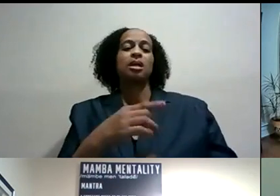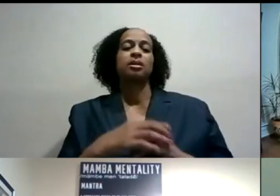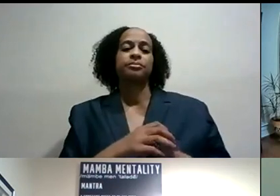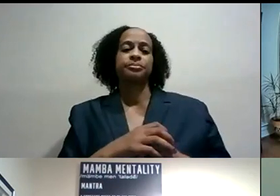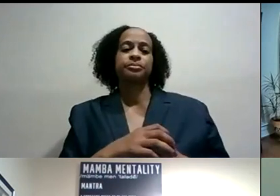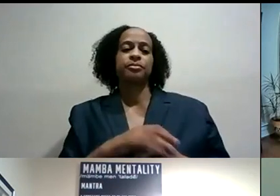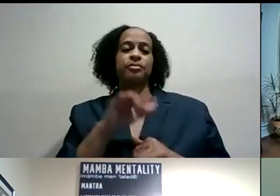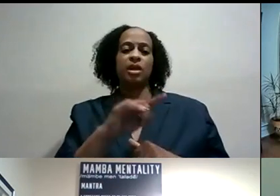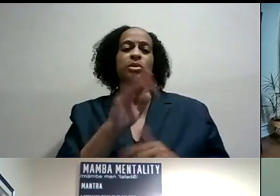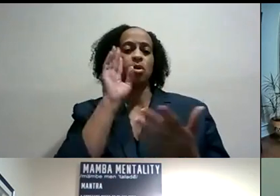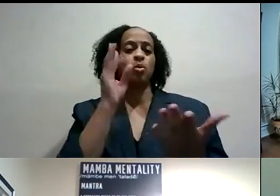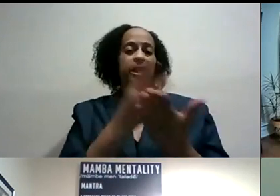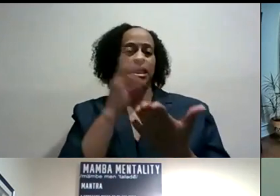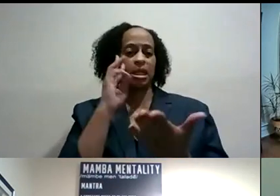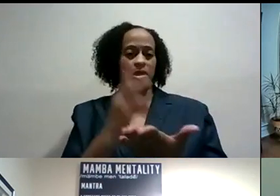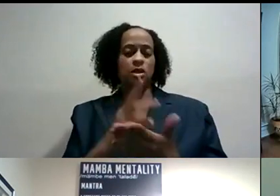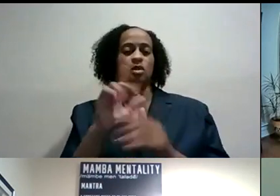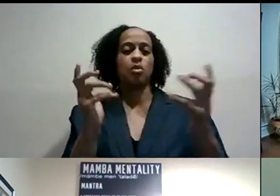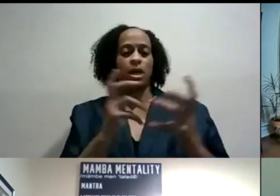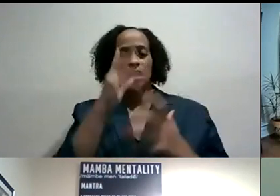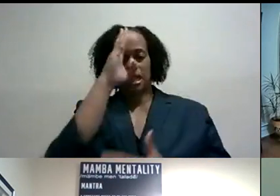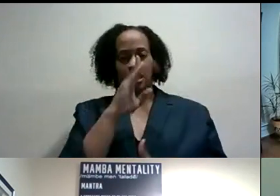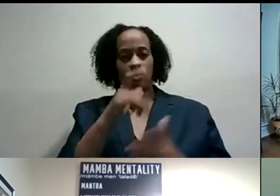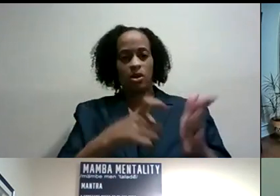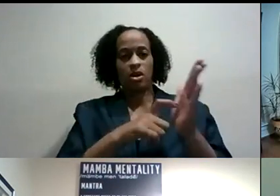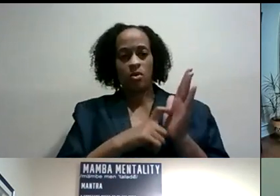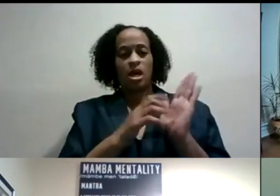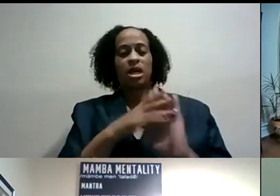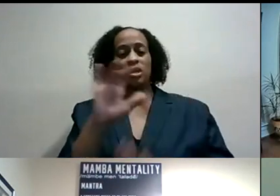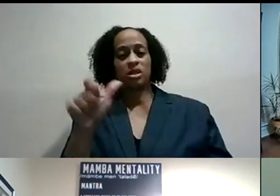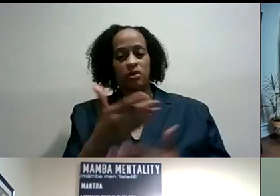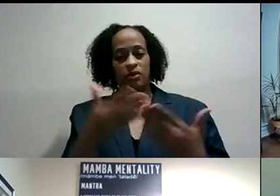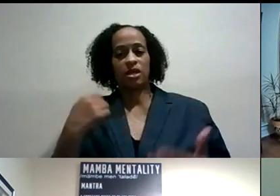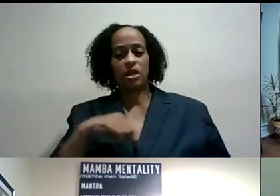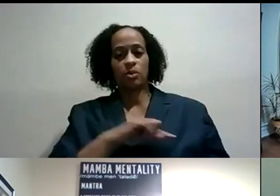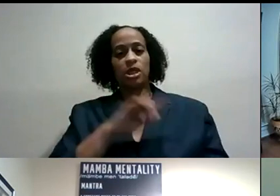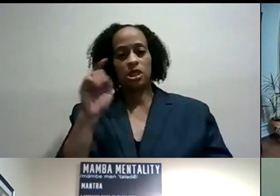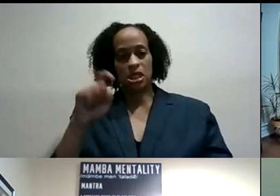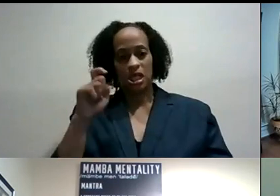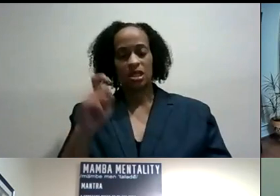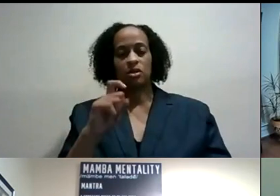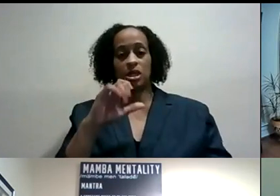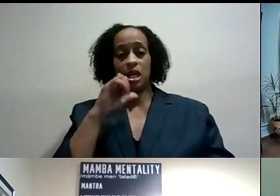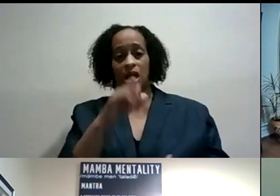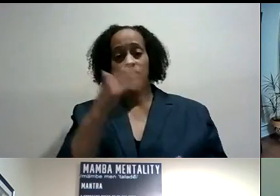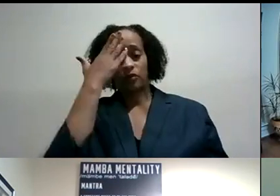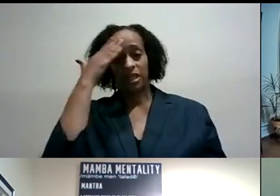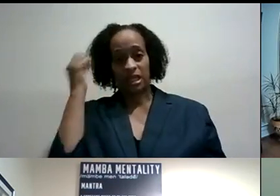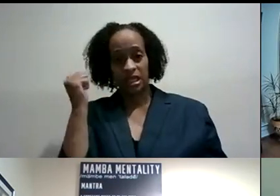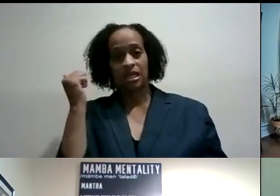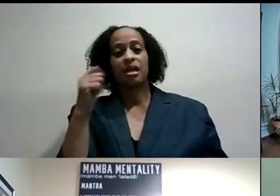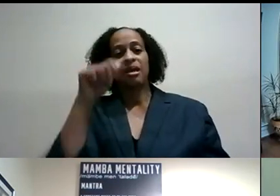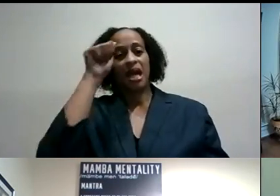a witness to what God had required. And here's the other thing that we should not lose sight of. Adam was